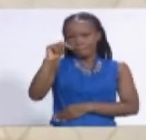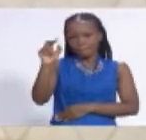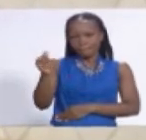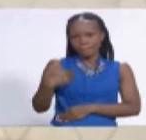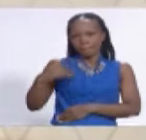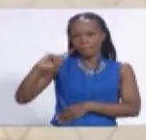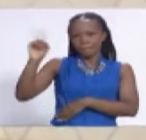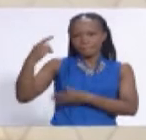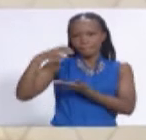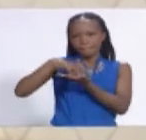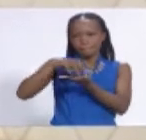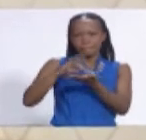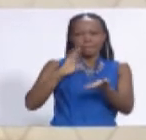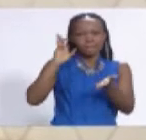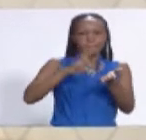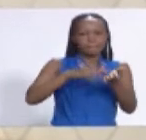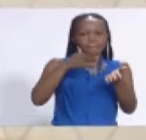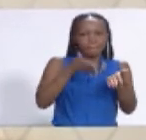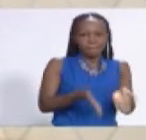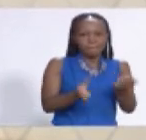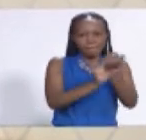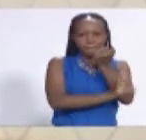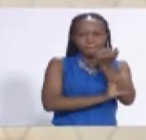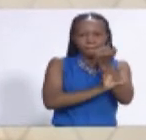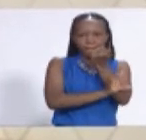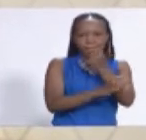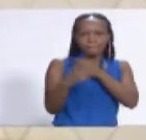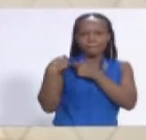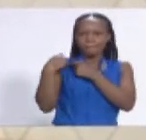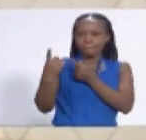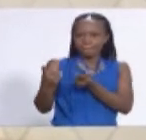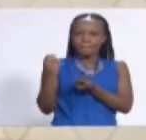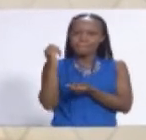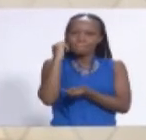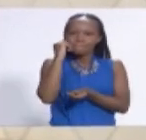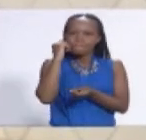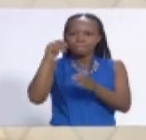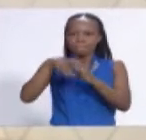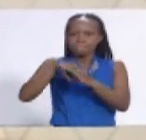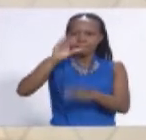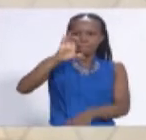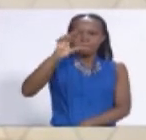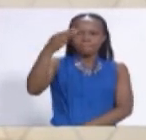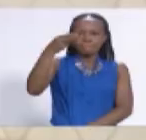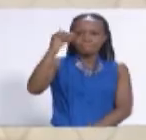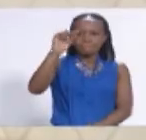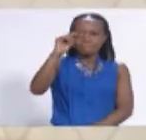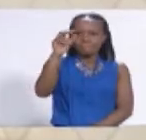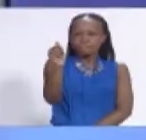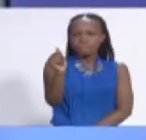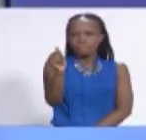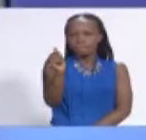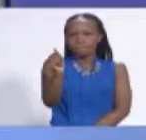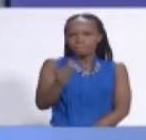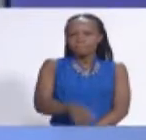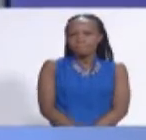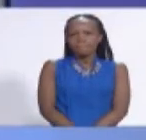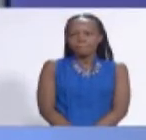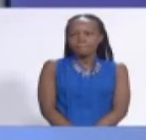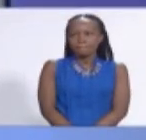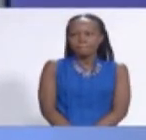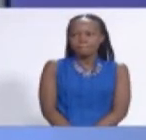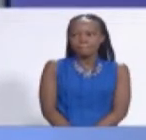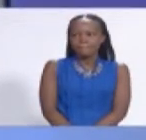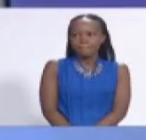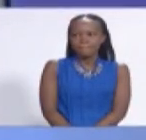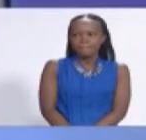first case reported here in the country since the outbreak in China. Diana Rachel Mbogwa, Ibru TV.